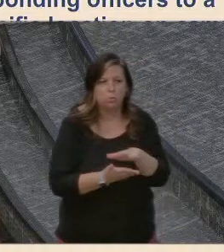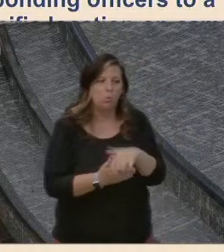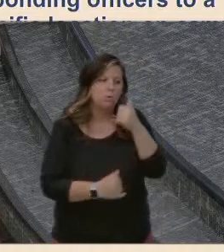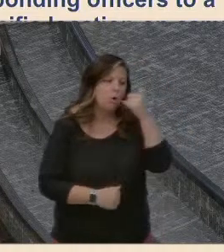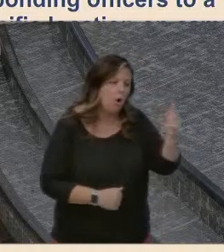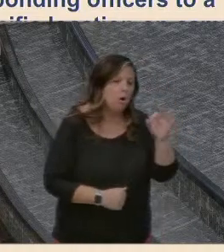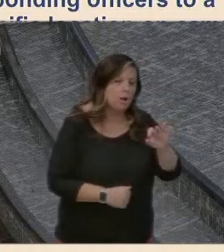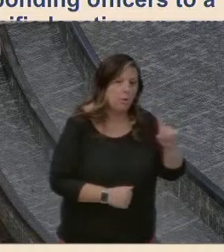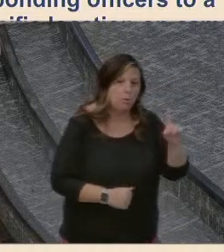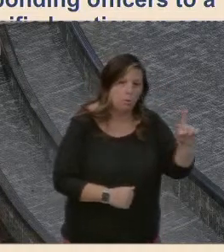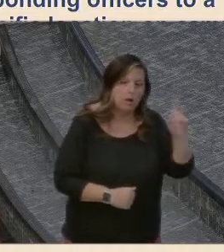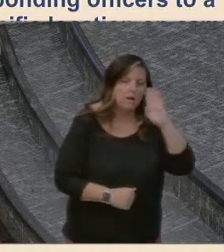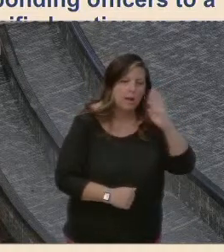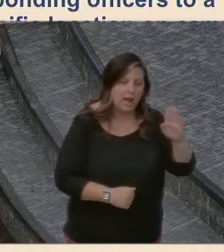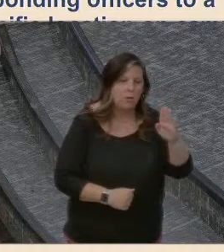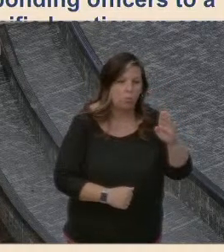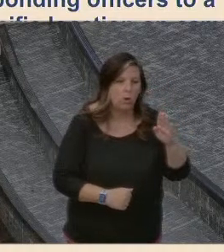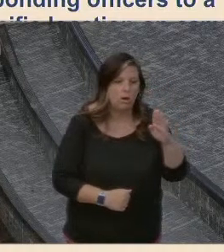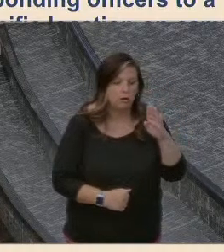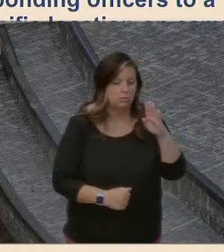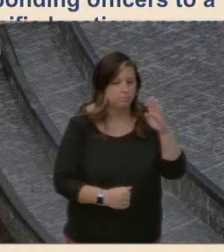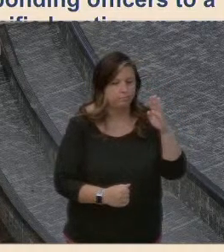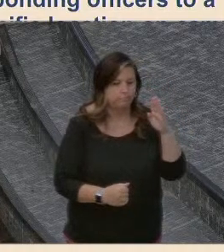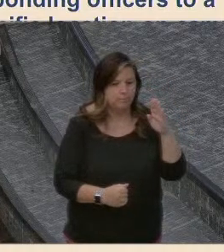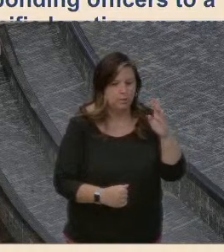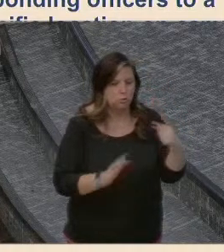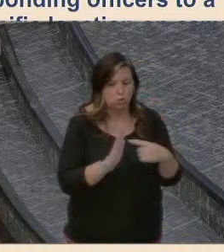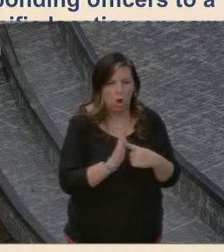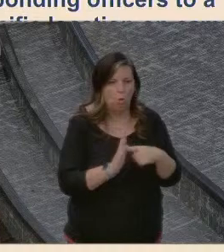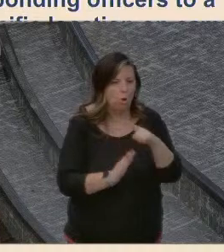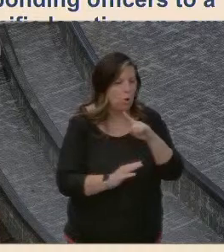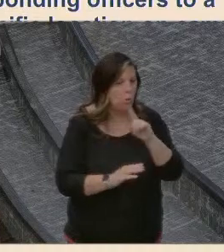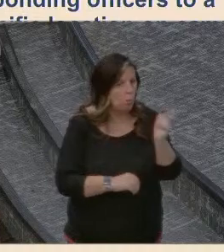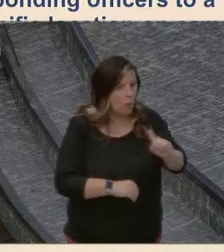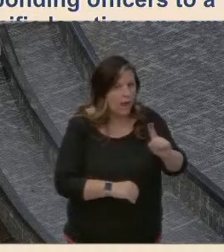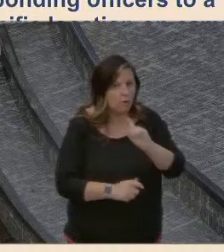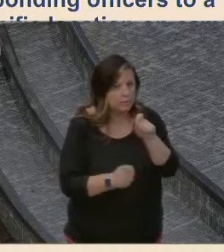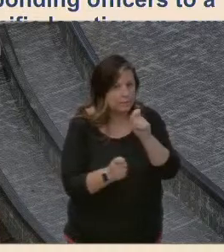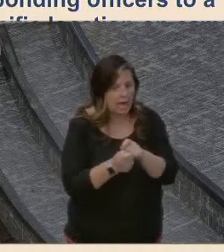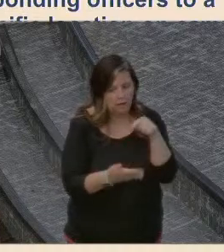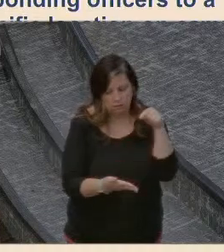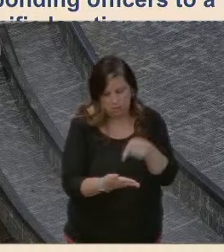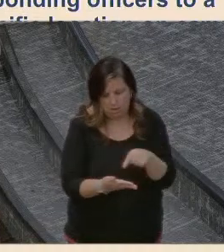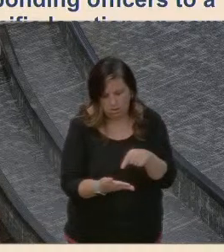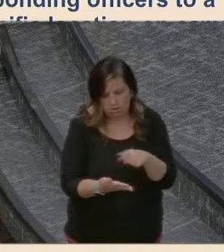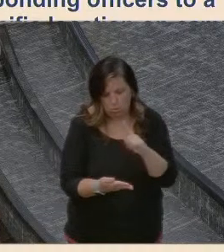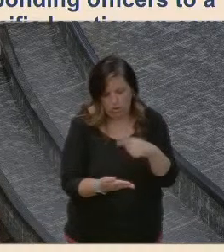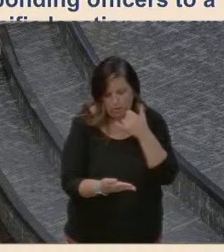actually pinpoint their exact location on the map to the dispatcher.